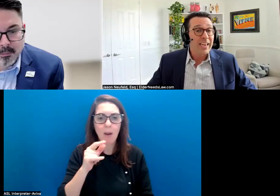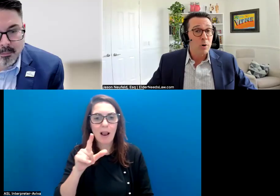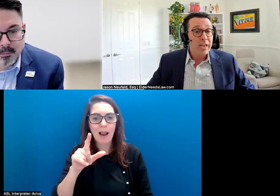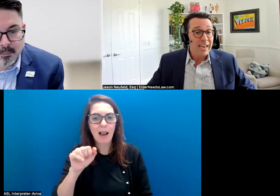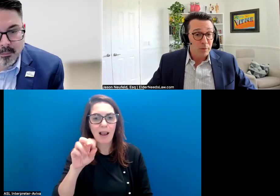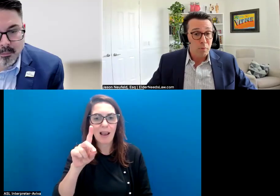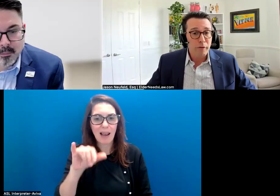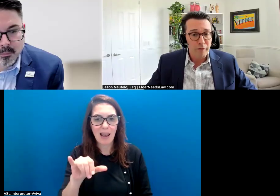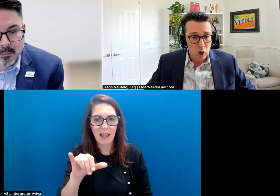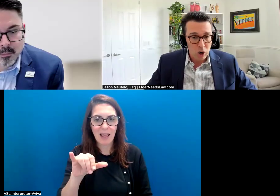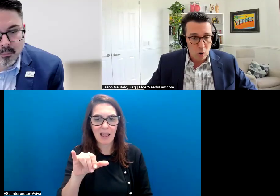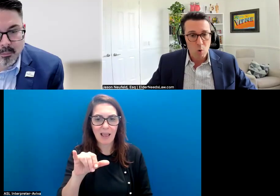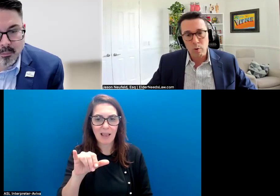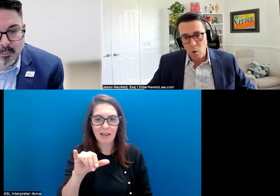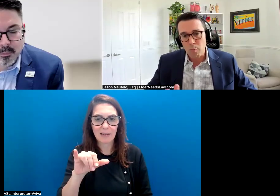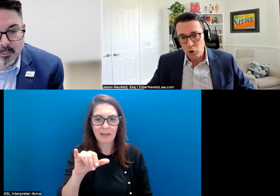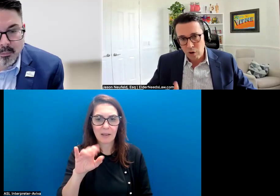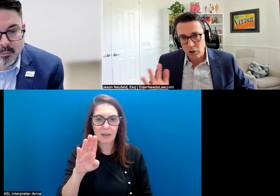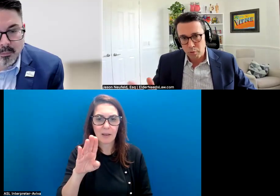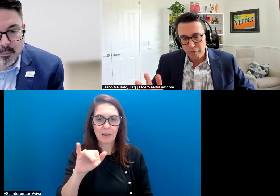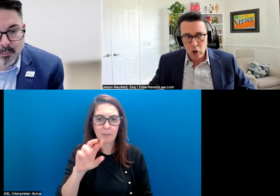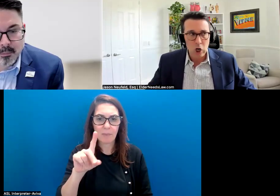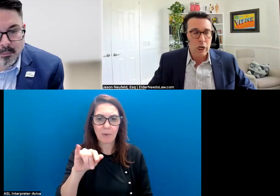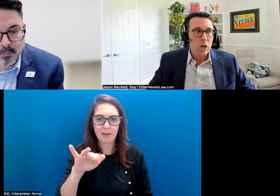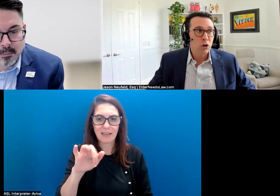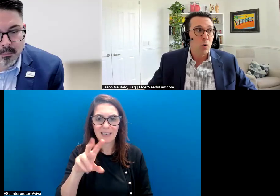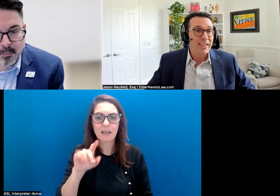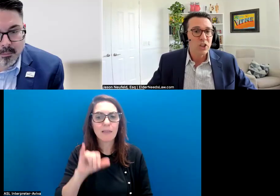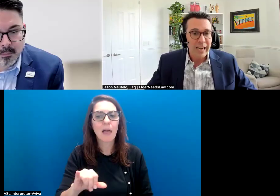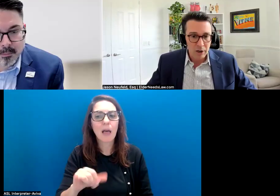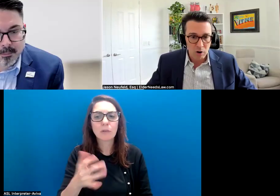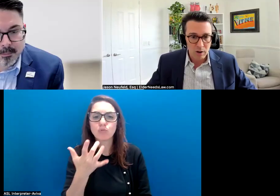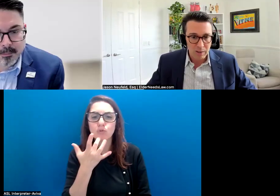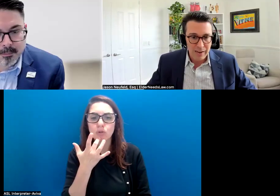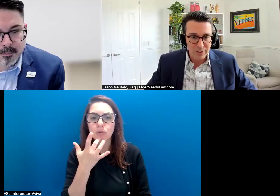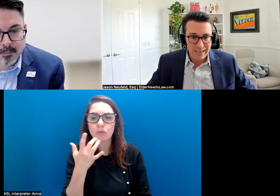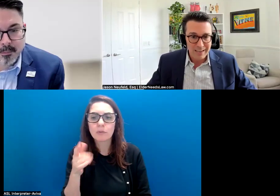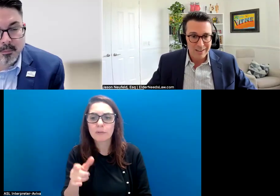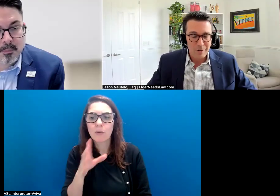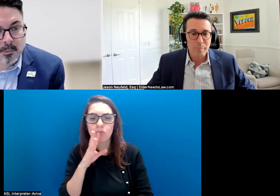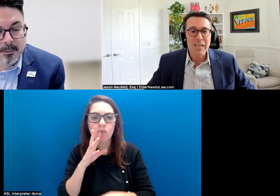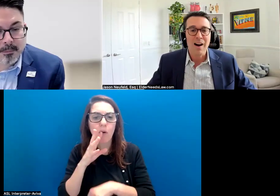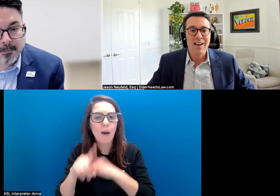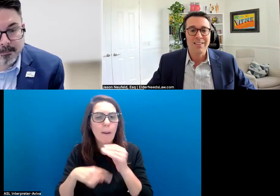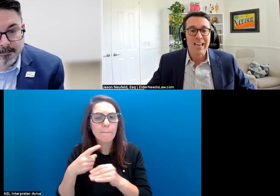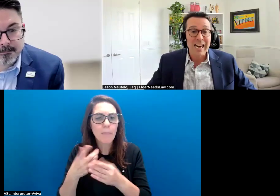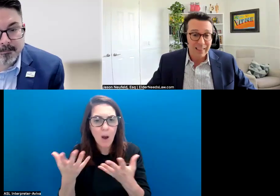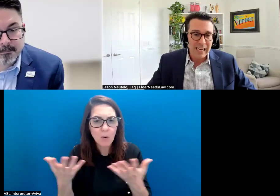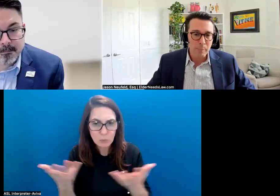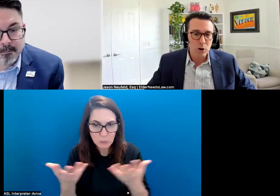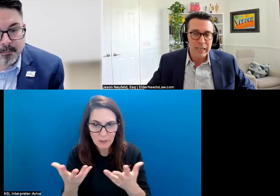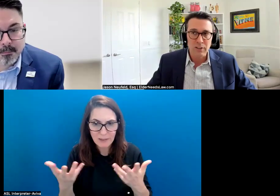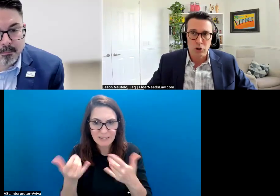a ladybird deed is preferred, or revocable trust is preferred to a standard life estate, because in